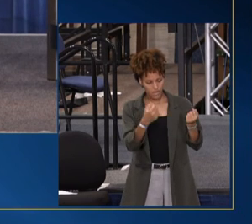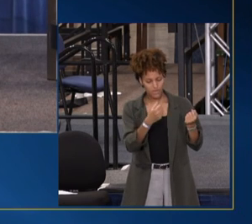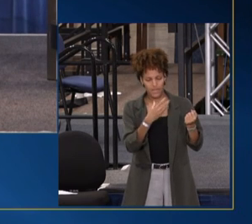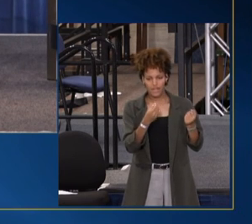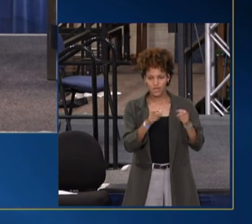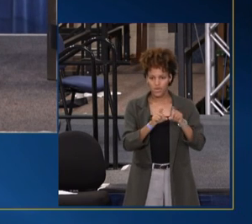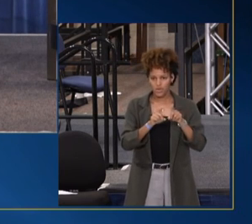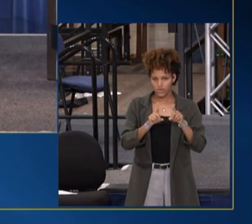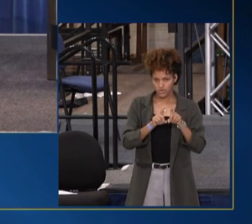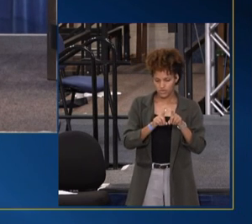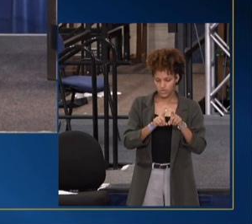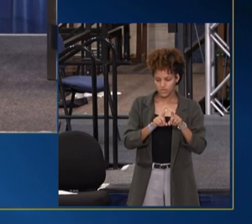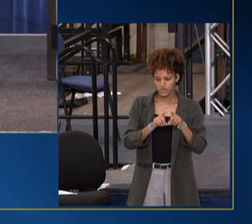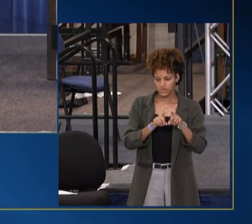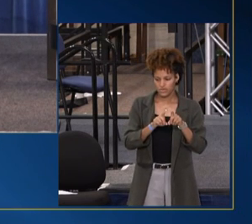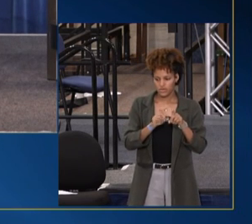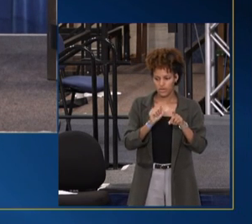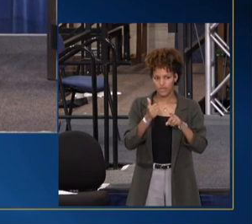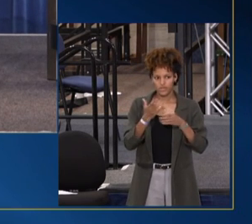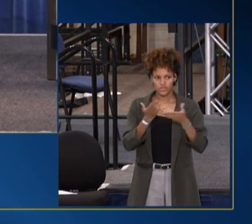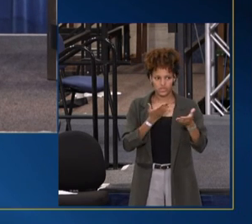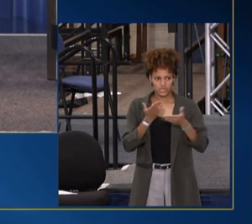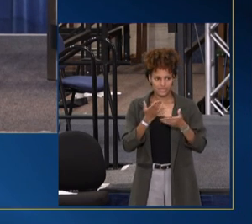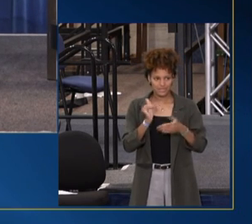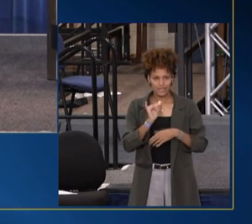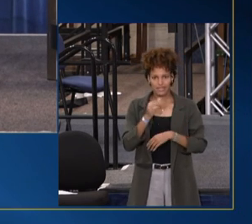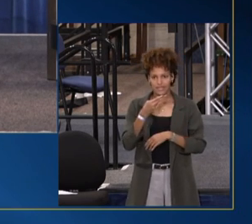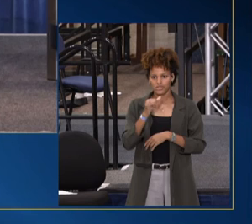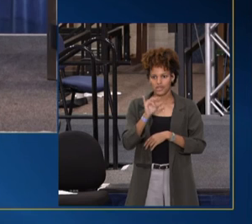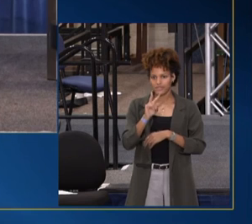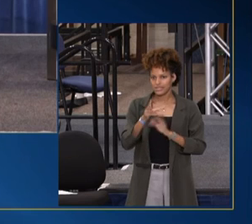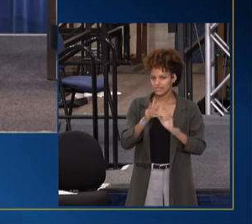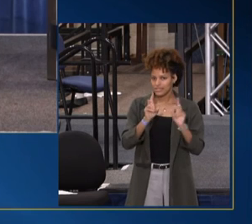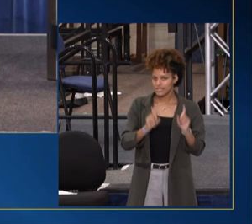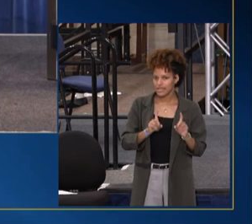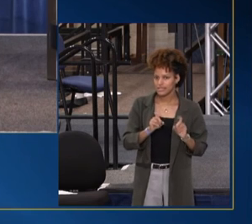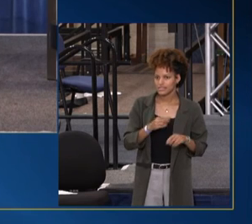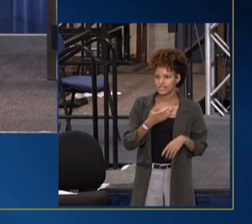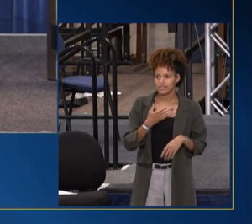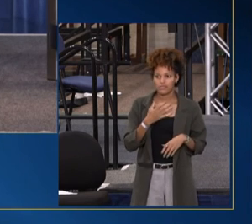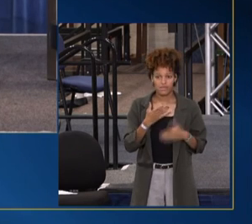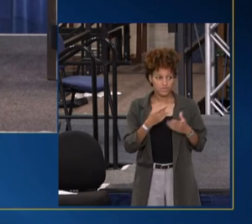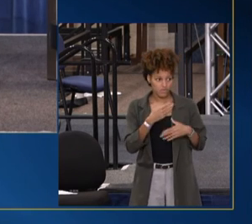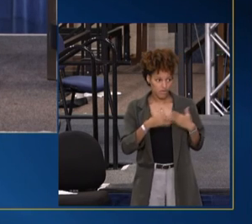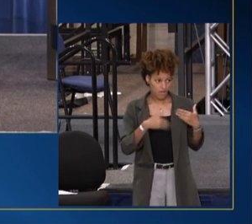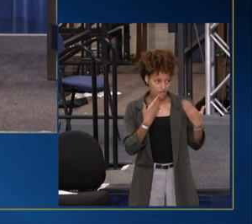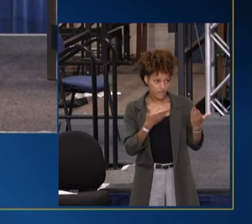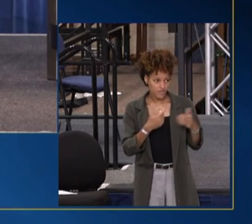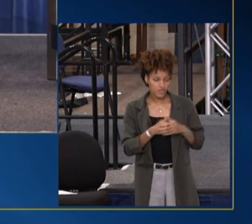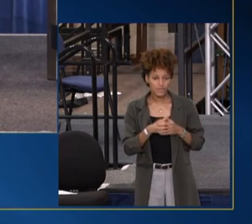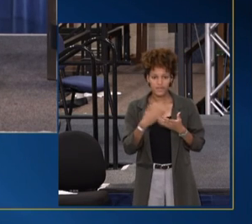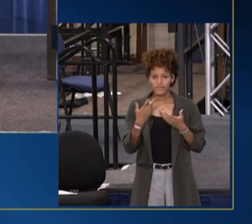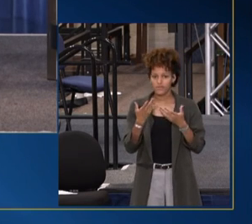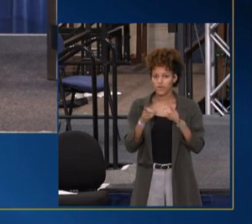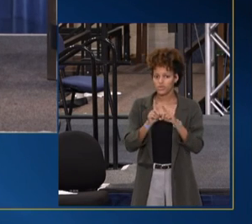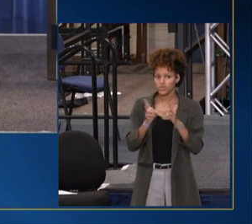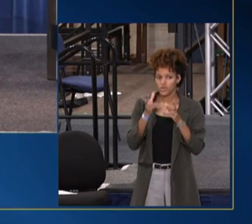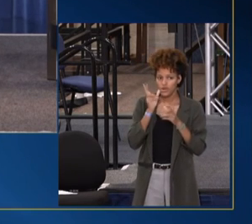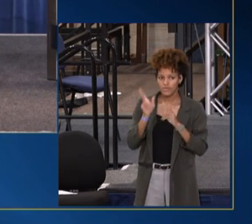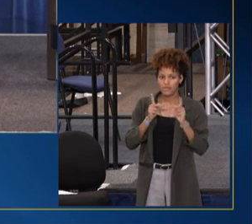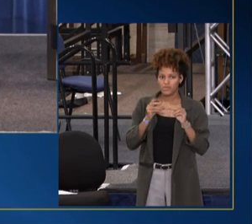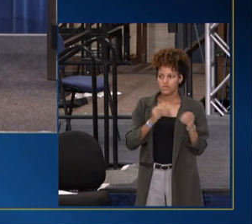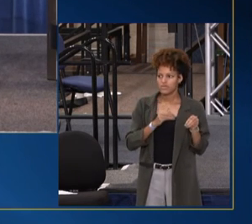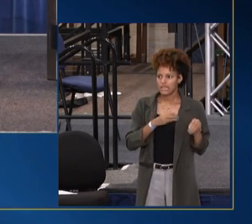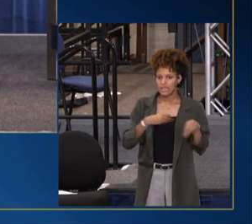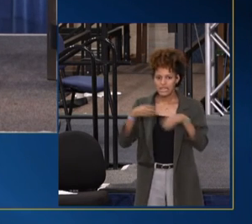on even other services like HIV testing, for example, that you might offer. We've heard people talking about leaving or moving out